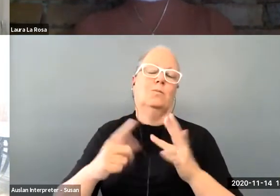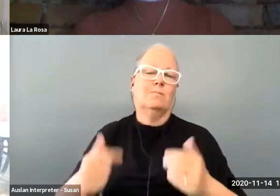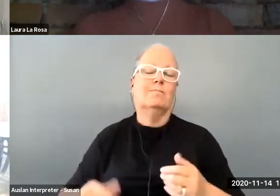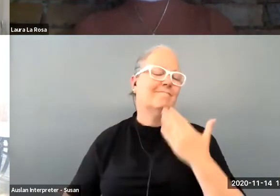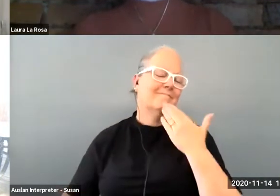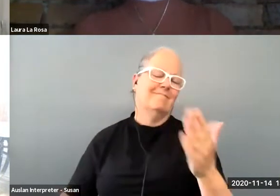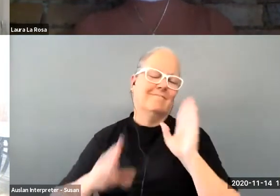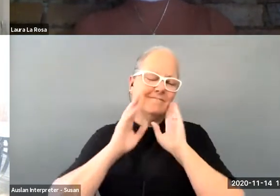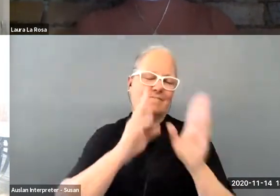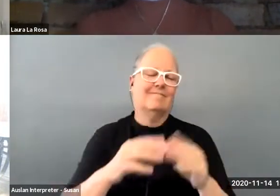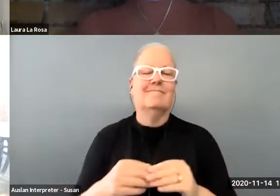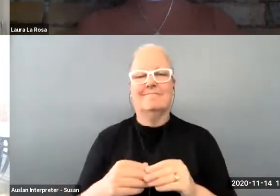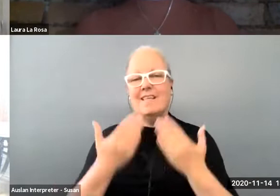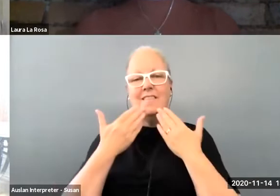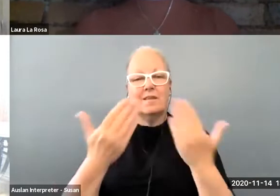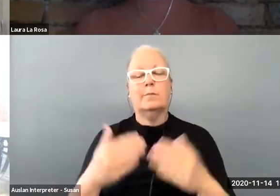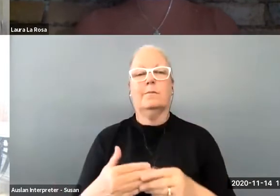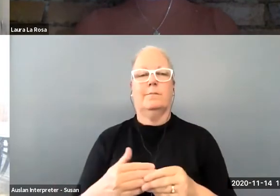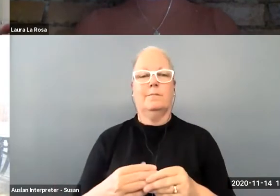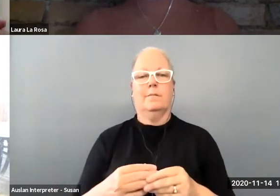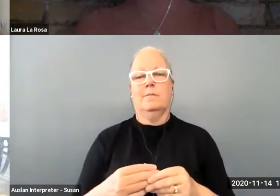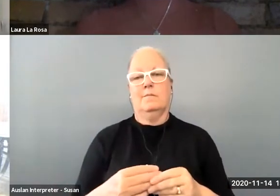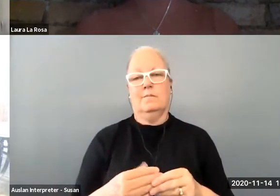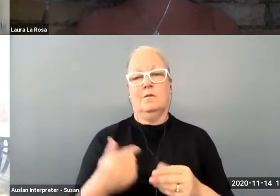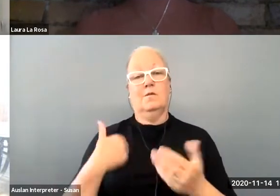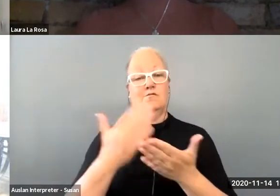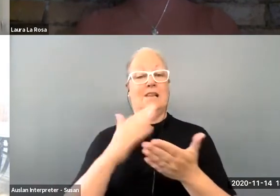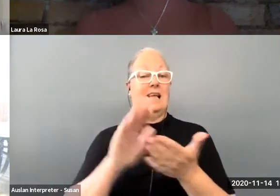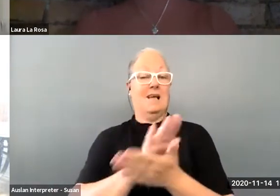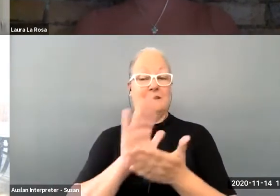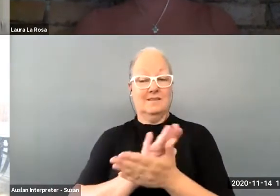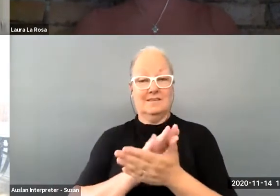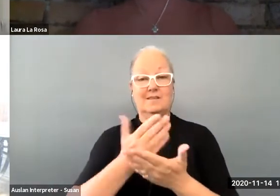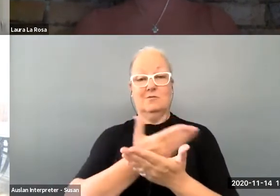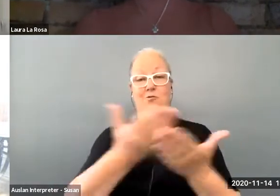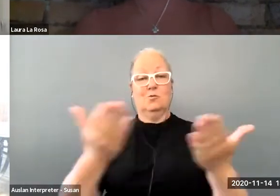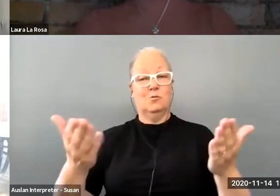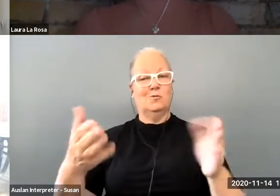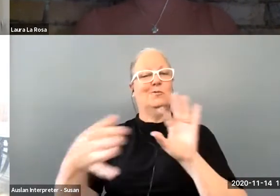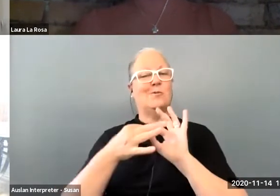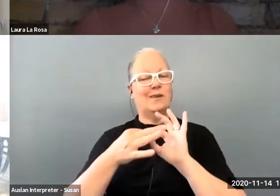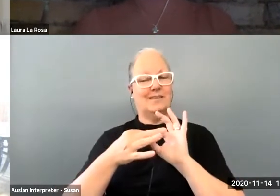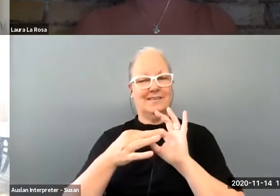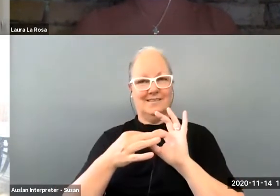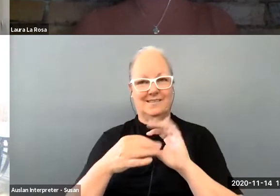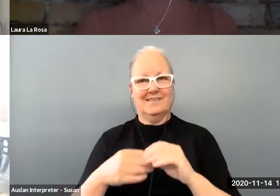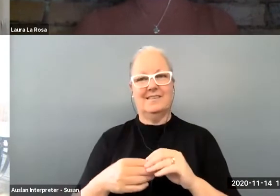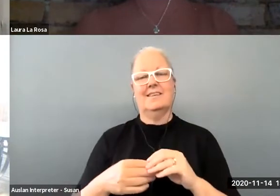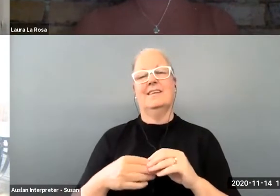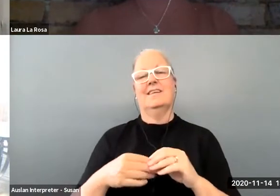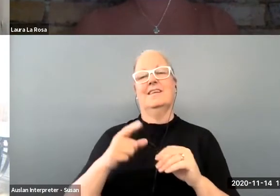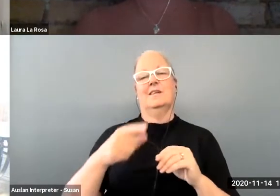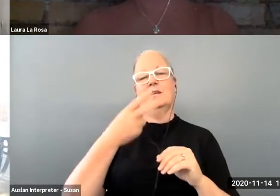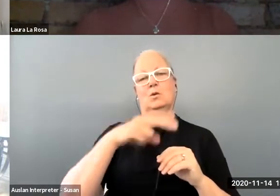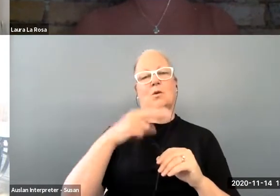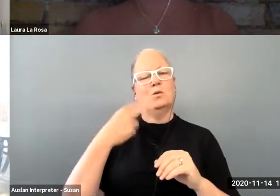Incredible. Thank you. Thank you, ladies. We are so happy to have everyone join us this afternoon. The year 2020 has been